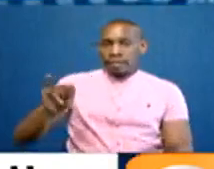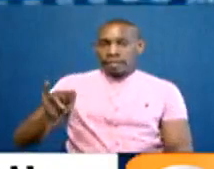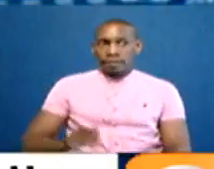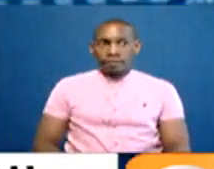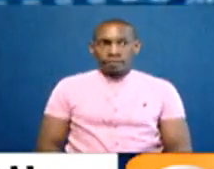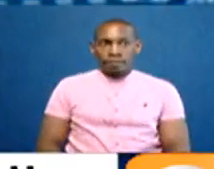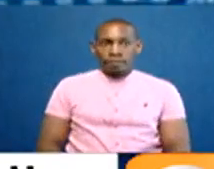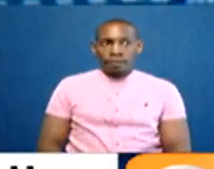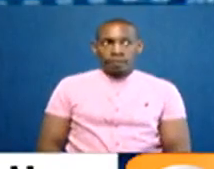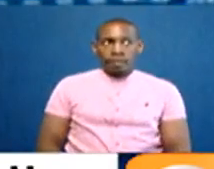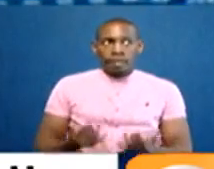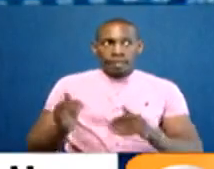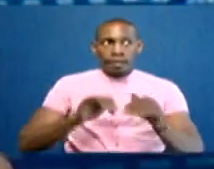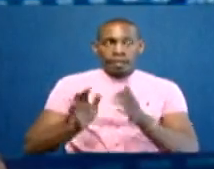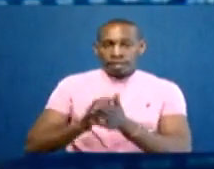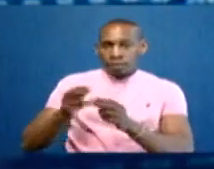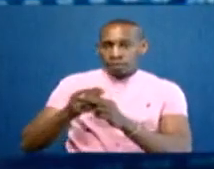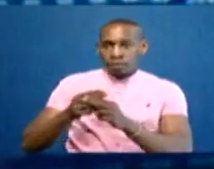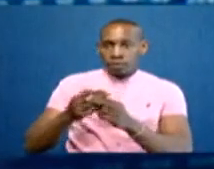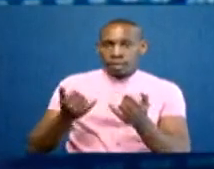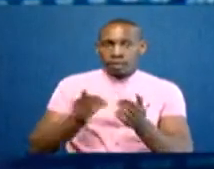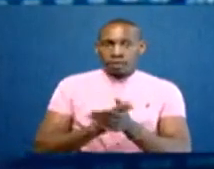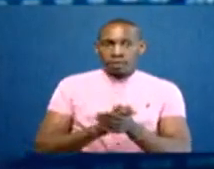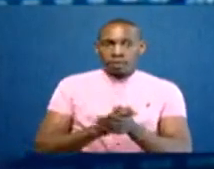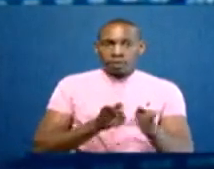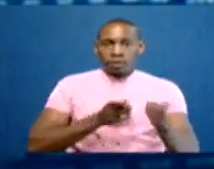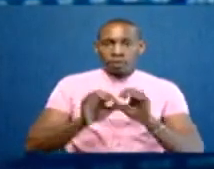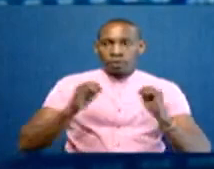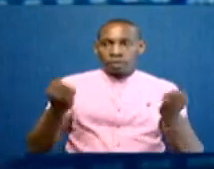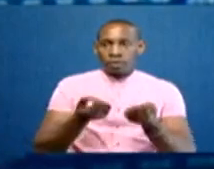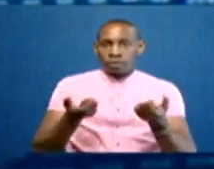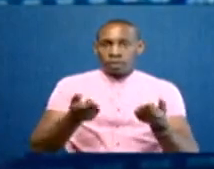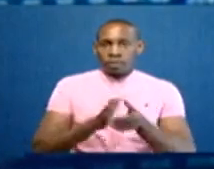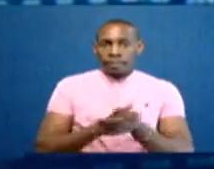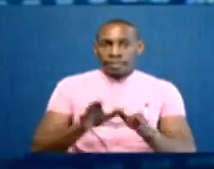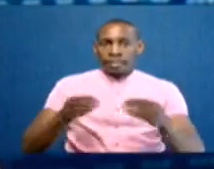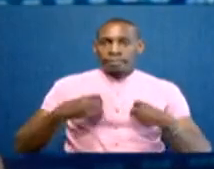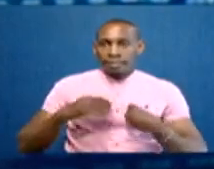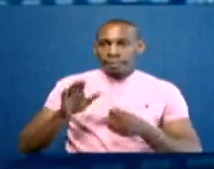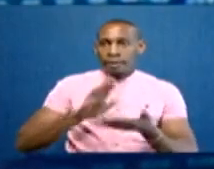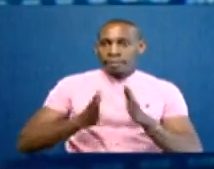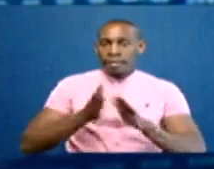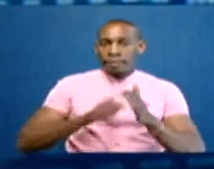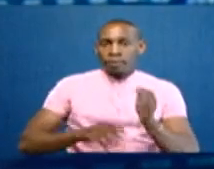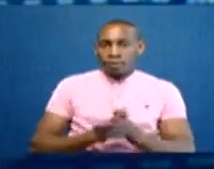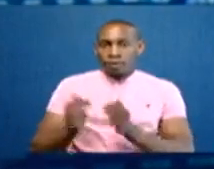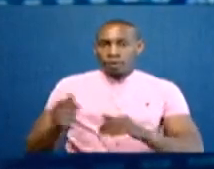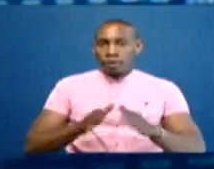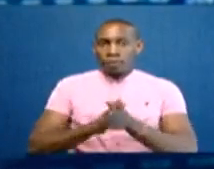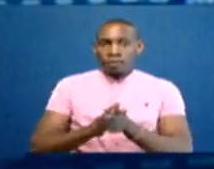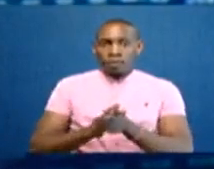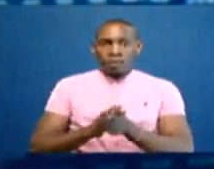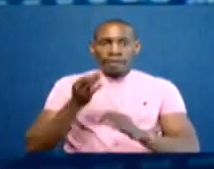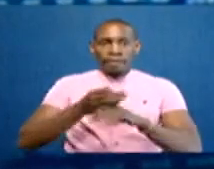Now, with elections looming, ineffective moderation on social media platforms has allowed them to become tools to